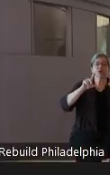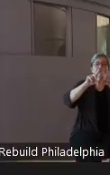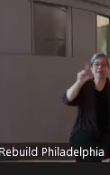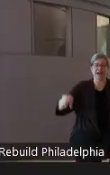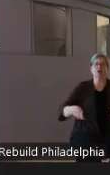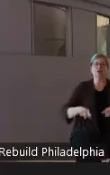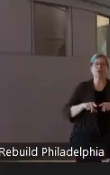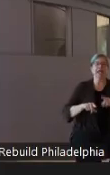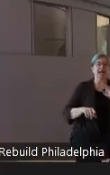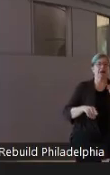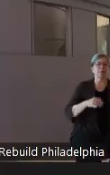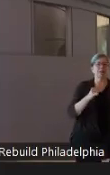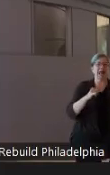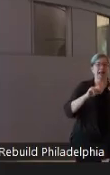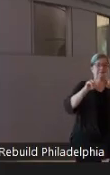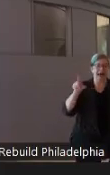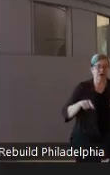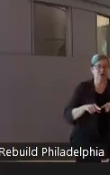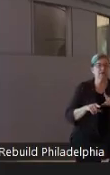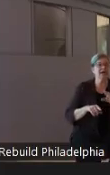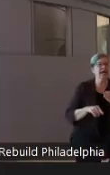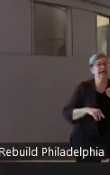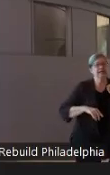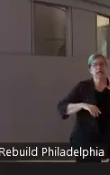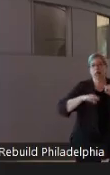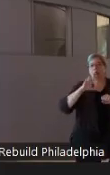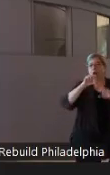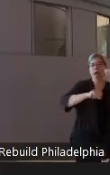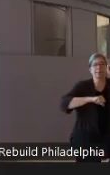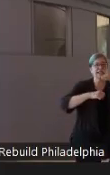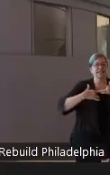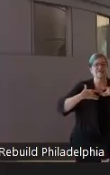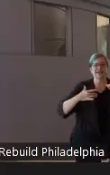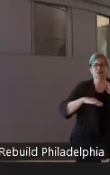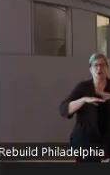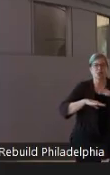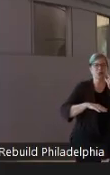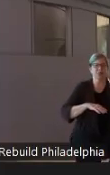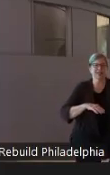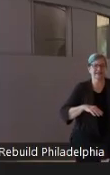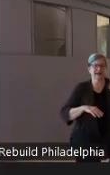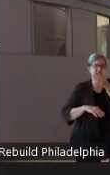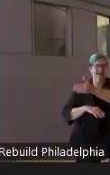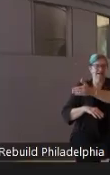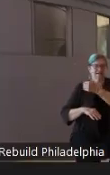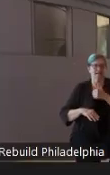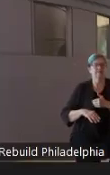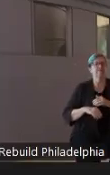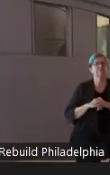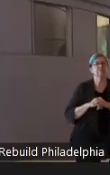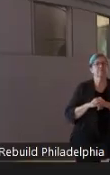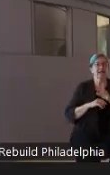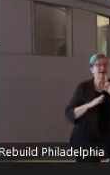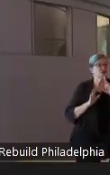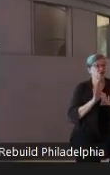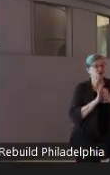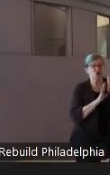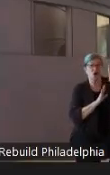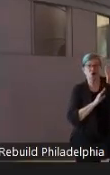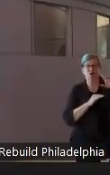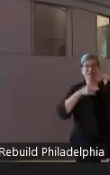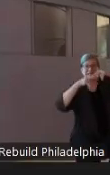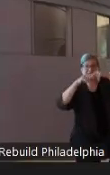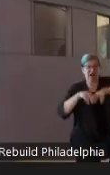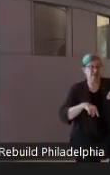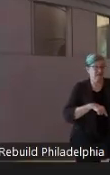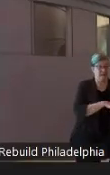the ground. It has climbing events on 3 sides. It has a taller slide than what was